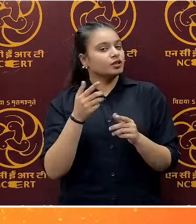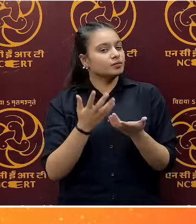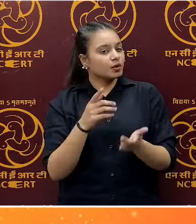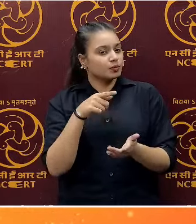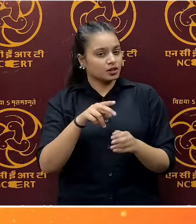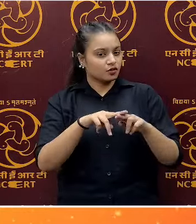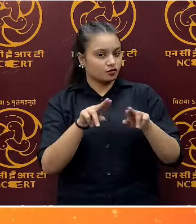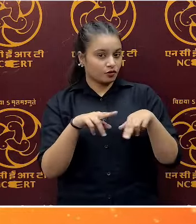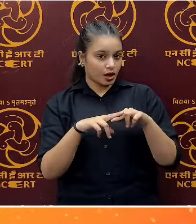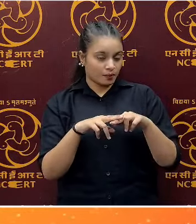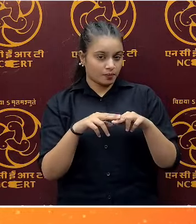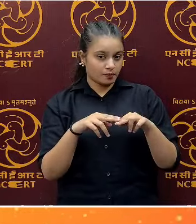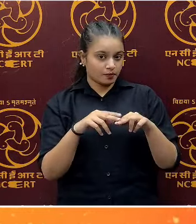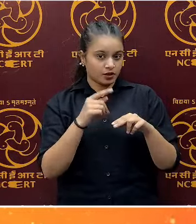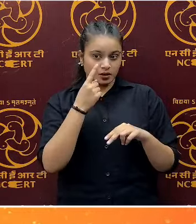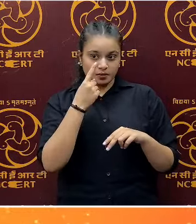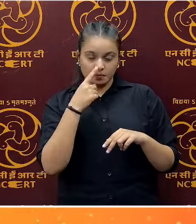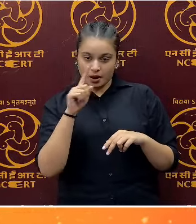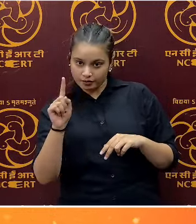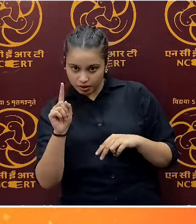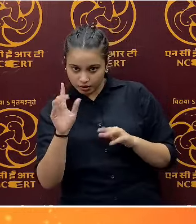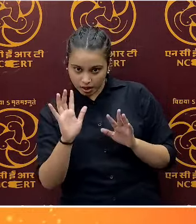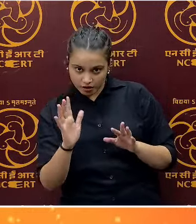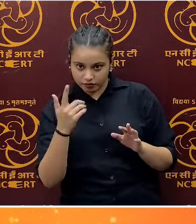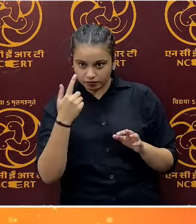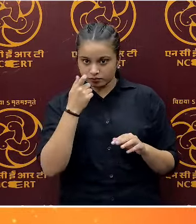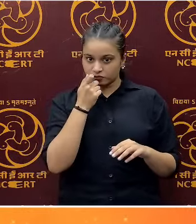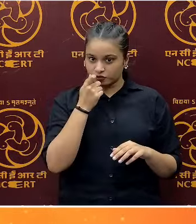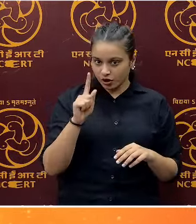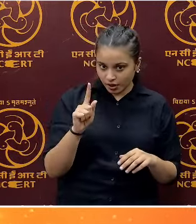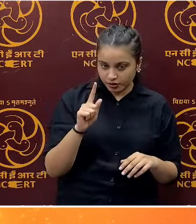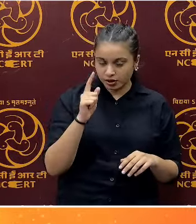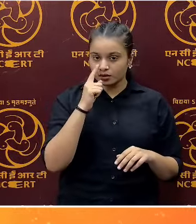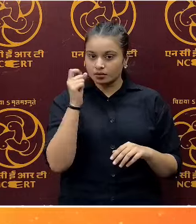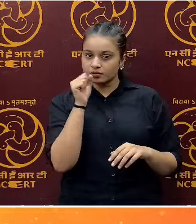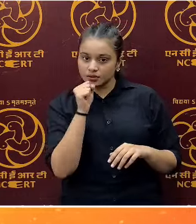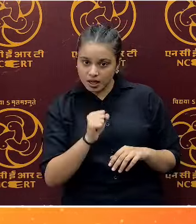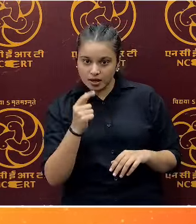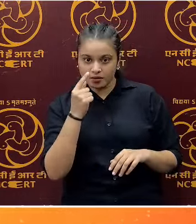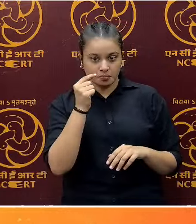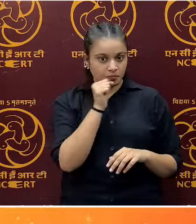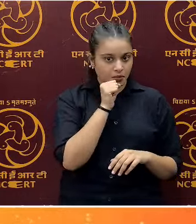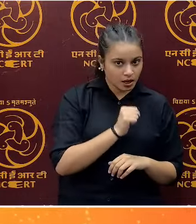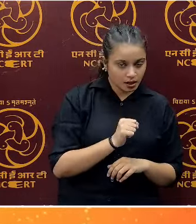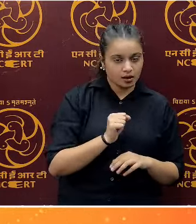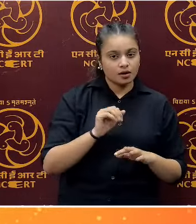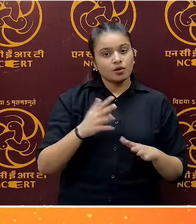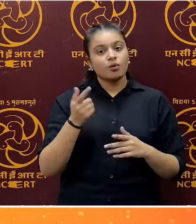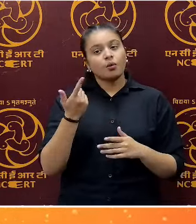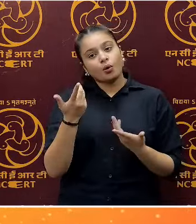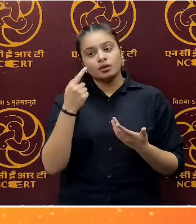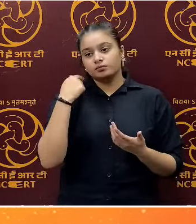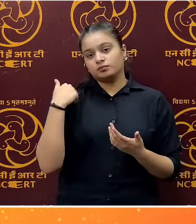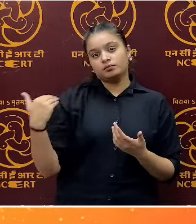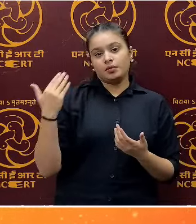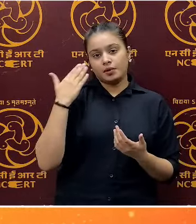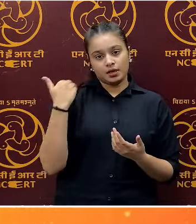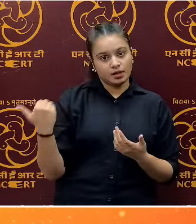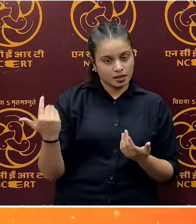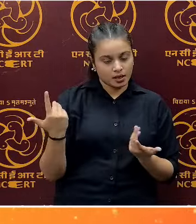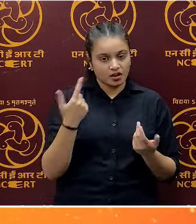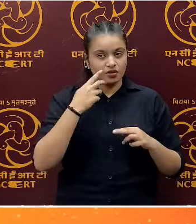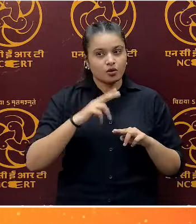family members. Your mother is there in your family, your father, your grandmother, grandfather, and your siblings. Yes. And even if you